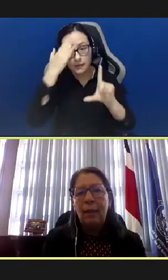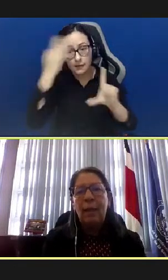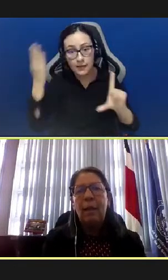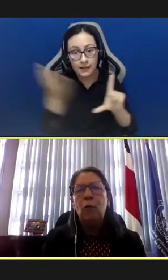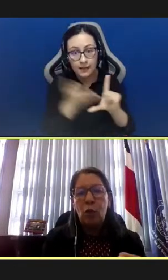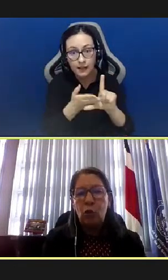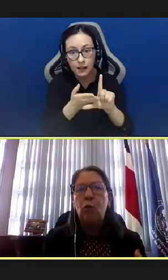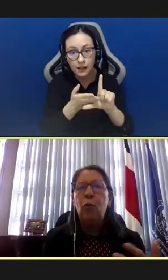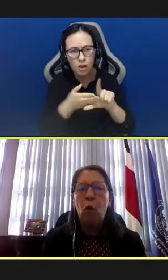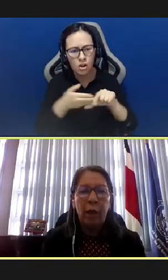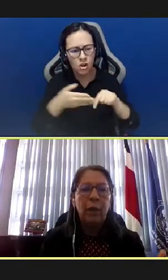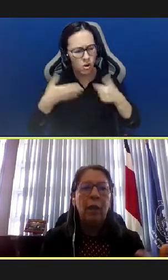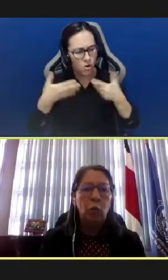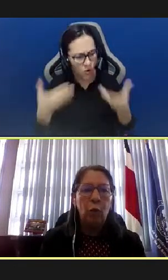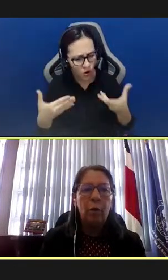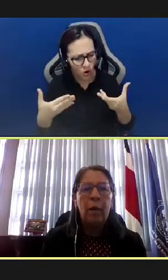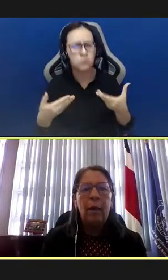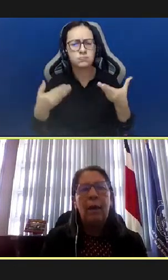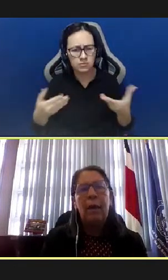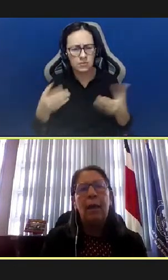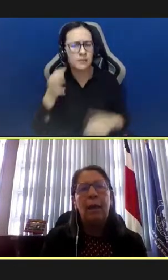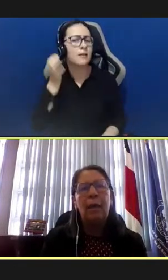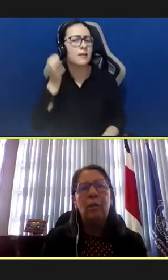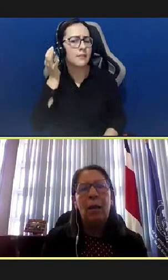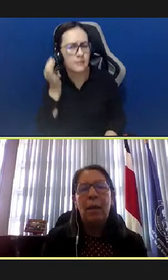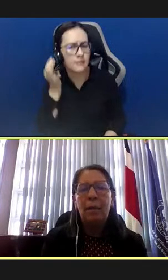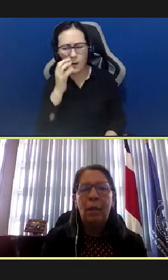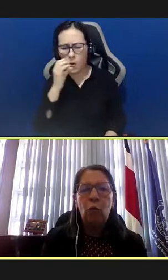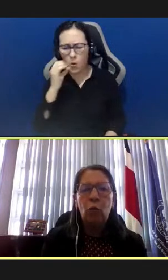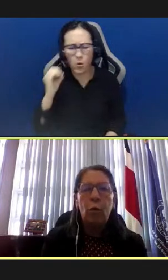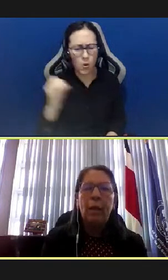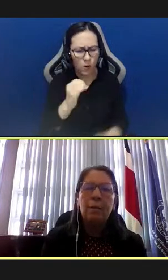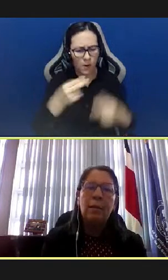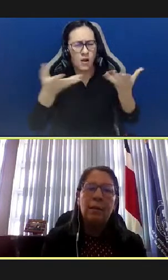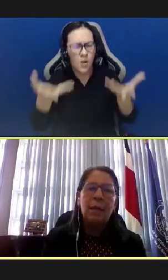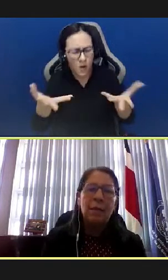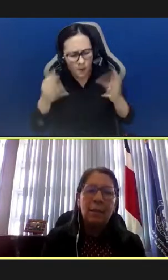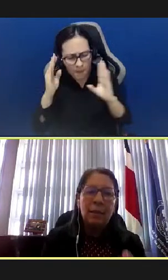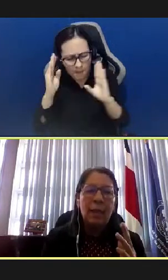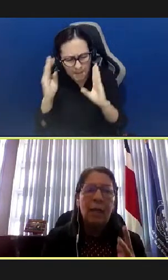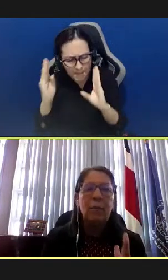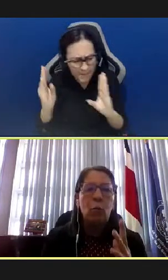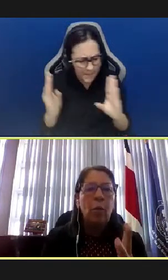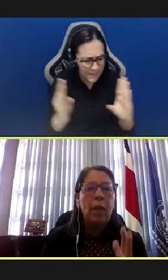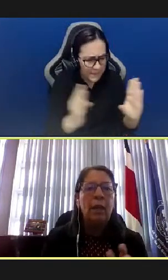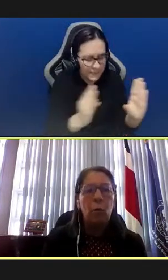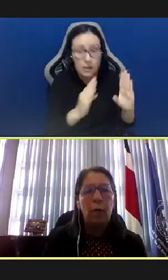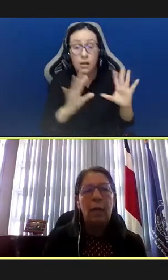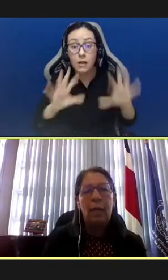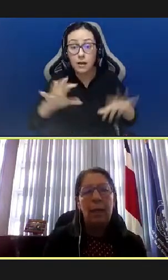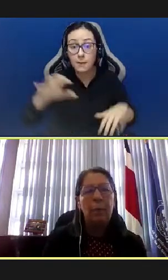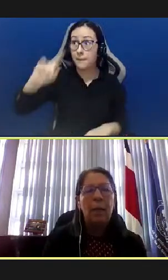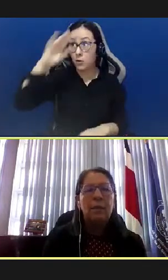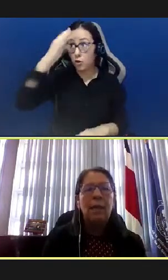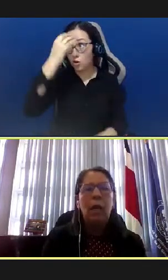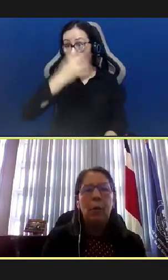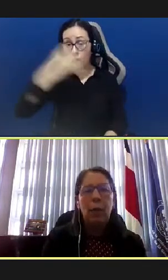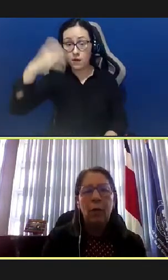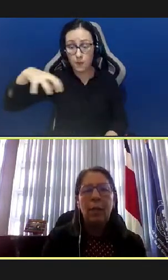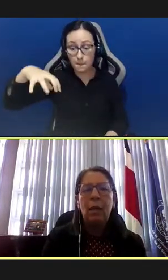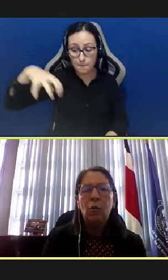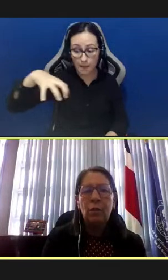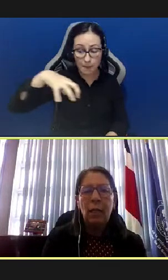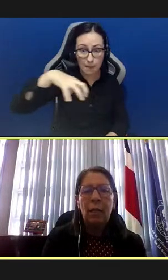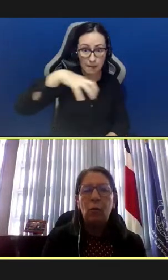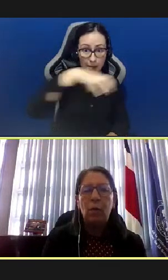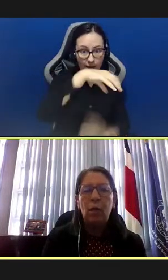we believe that it is important to have a key focus working with all